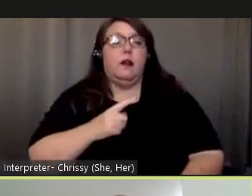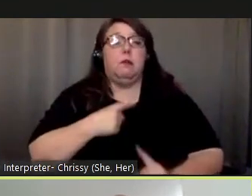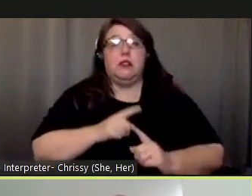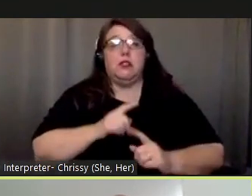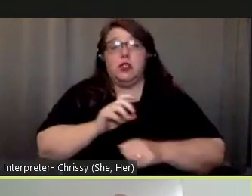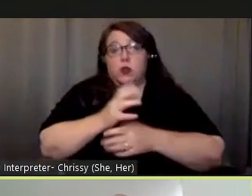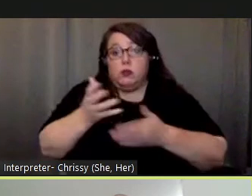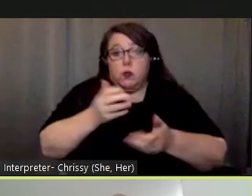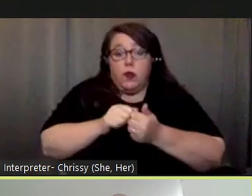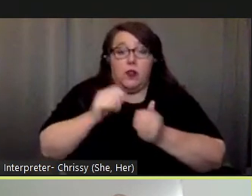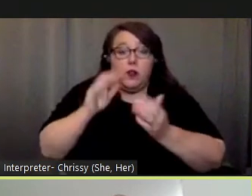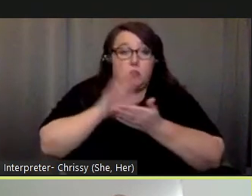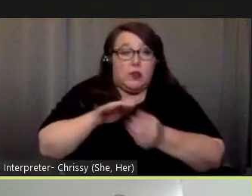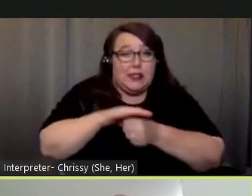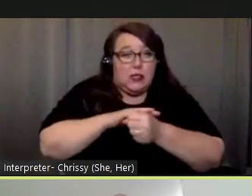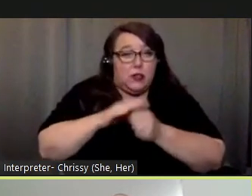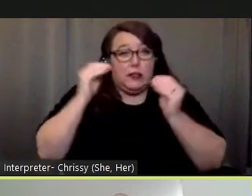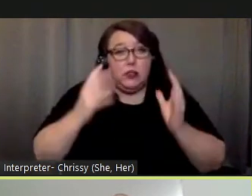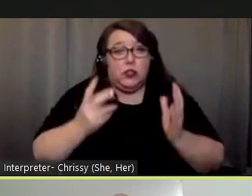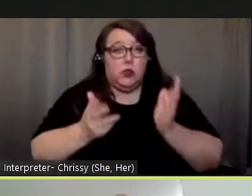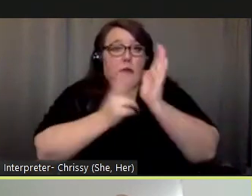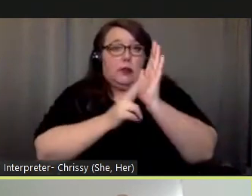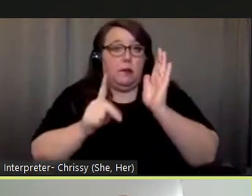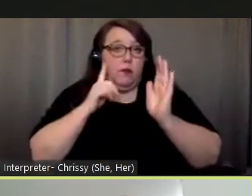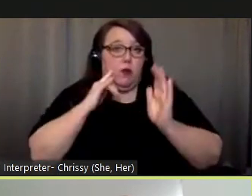their educators to get them signed up for that.